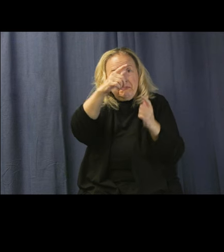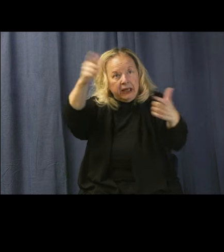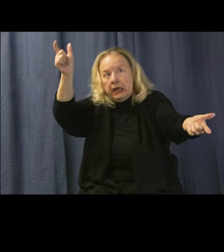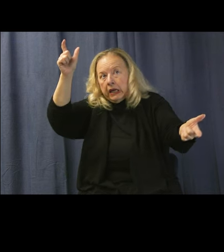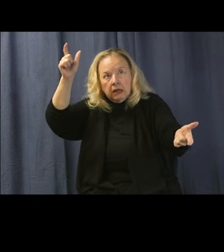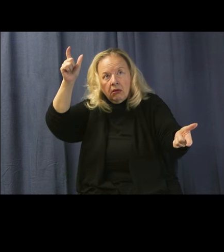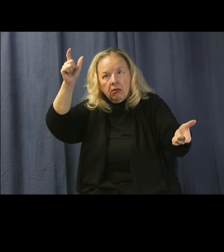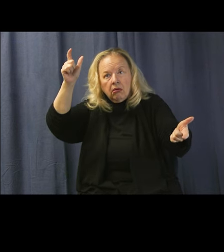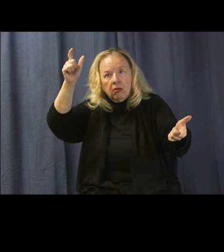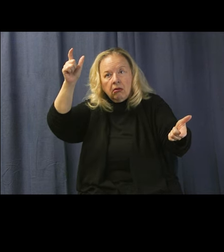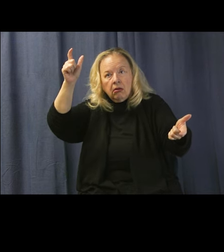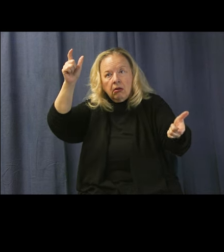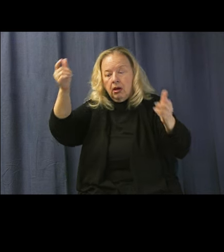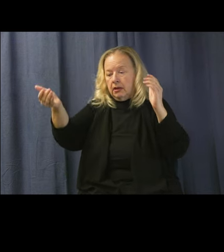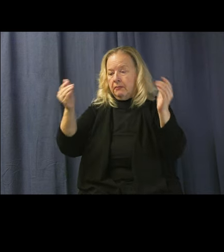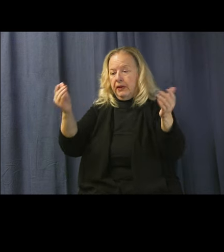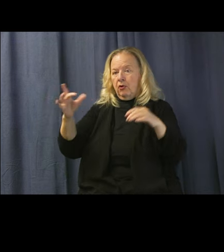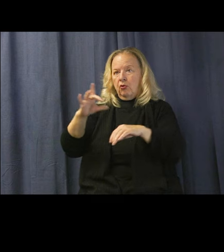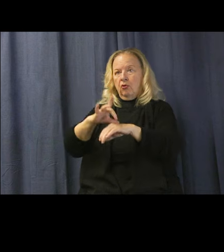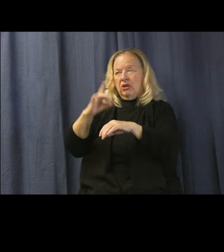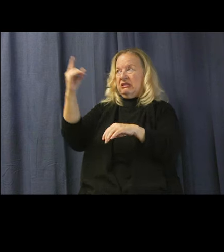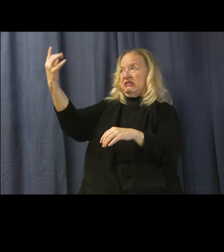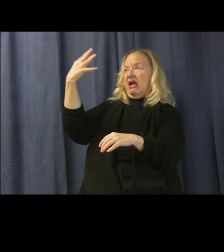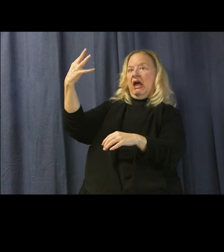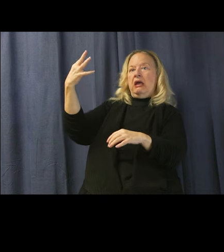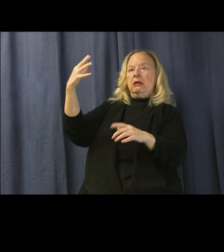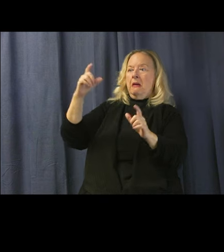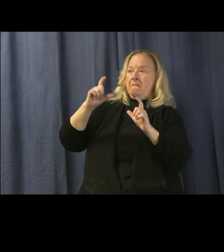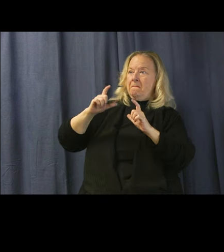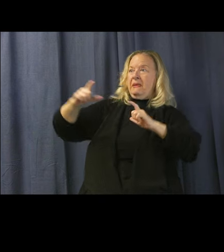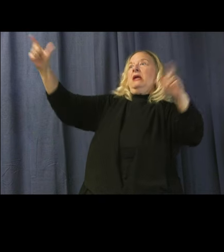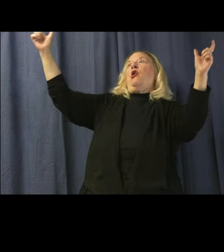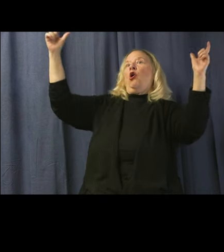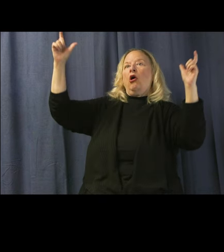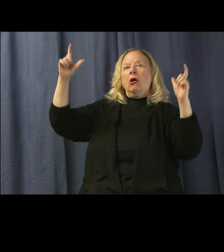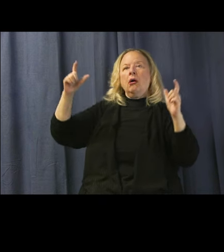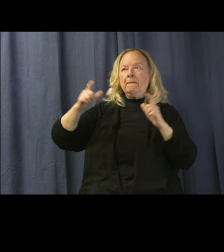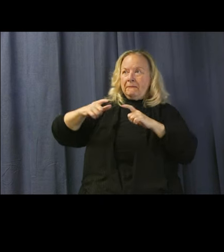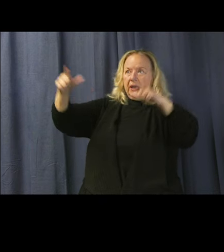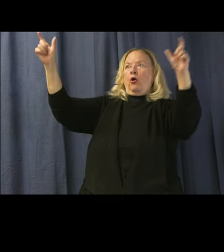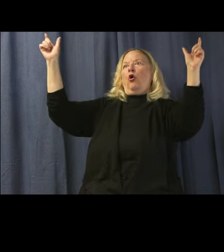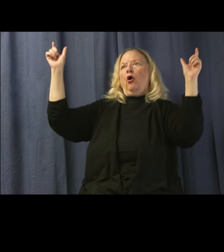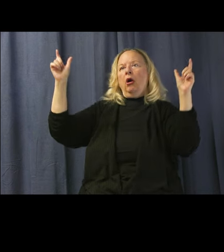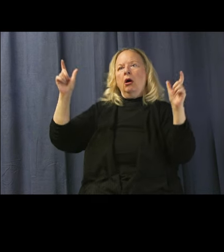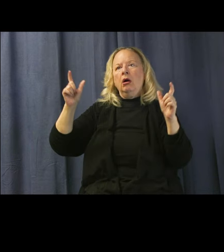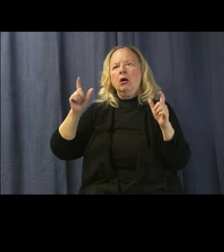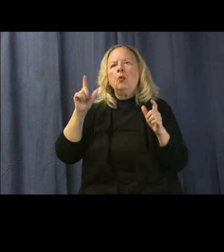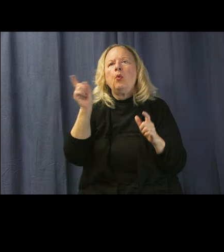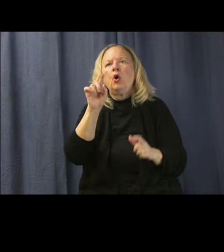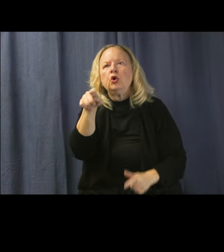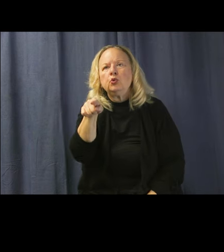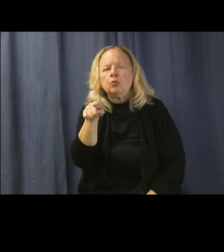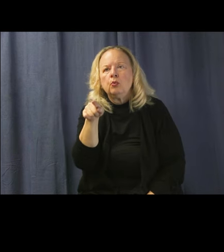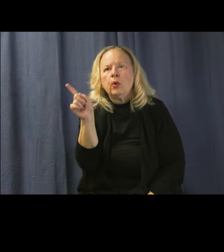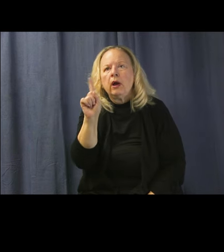big? But here it is compared to the sun. And there's Earth. And where are